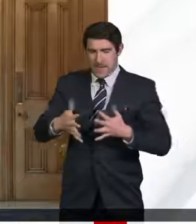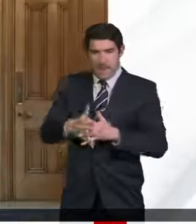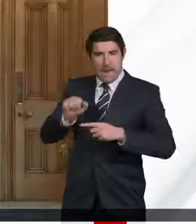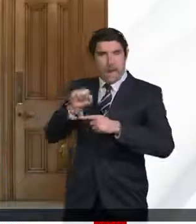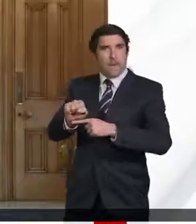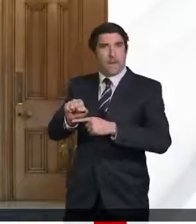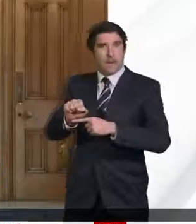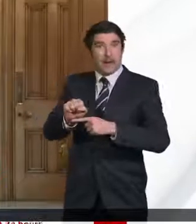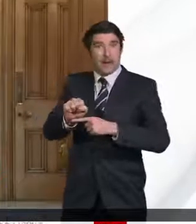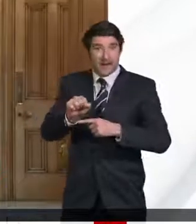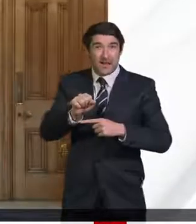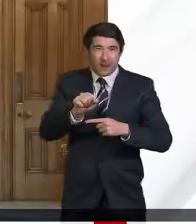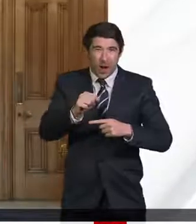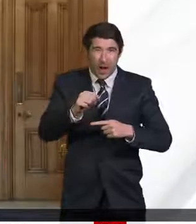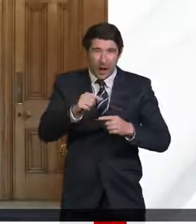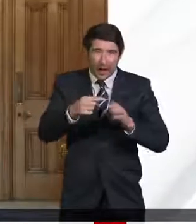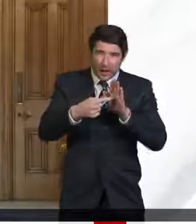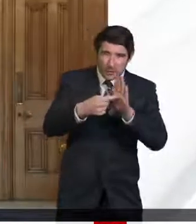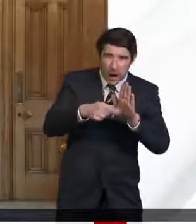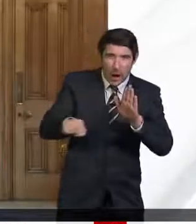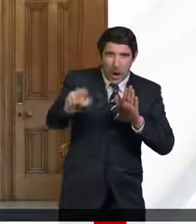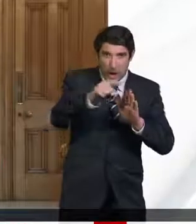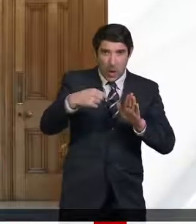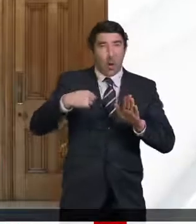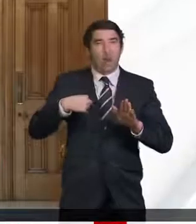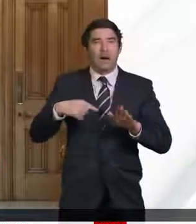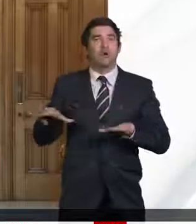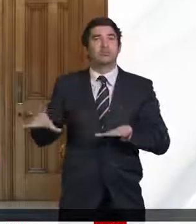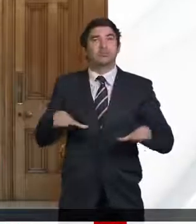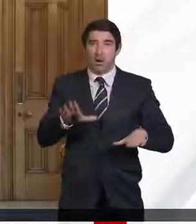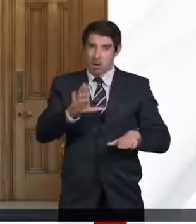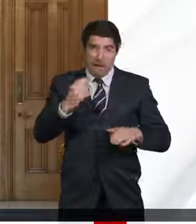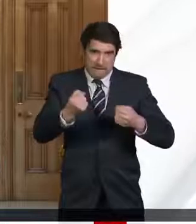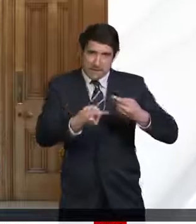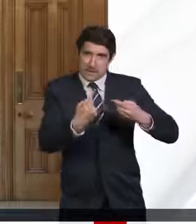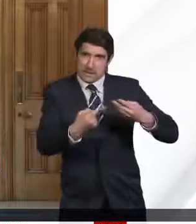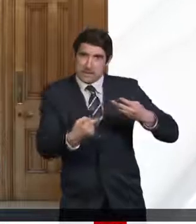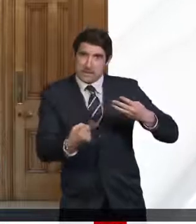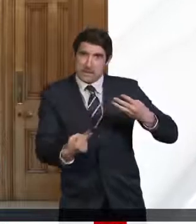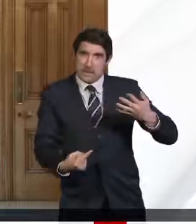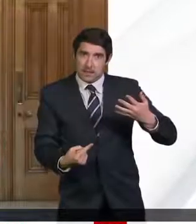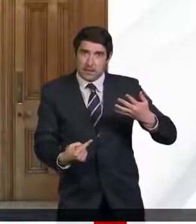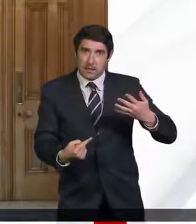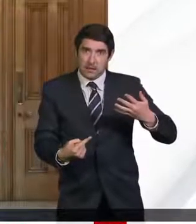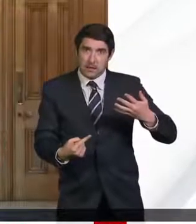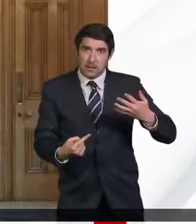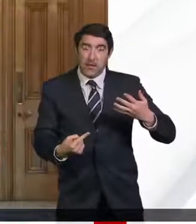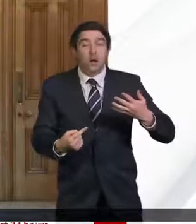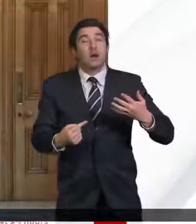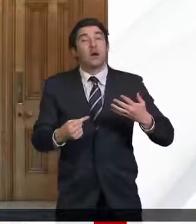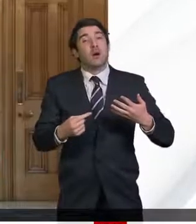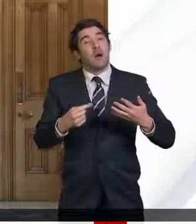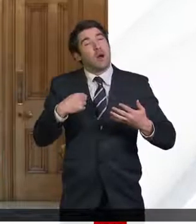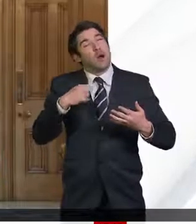avenue to slow the spread of the disease, to reduce its impact, and to save lives, I'm conscious of the sacrifices